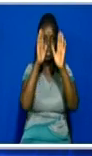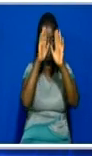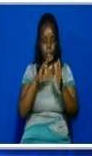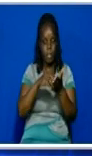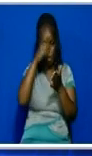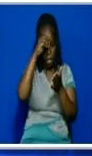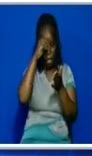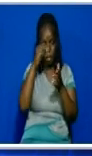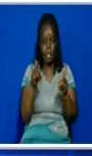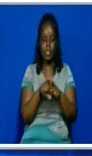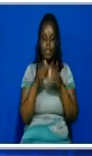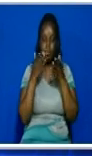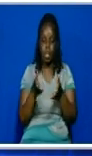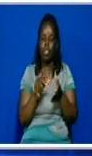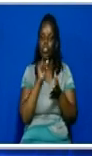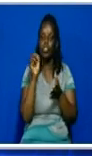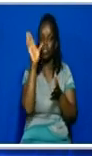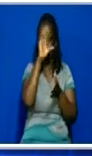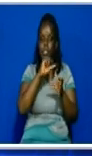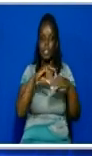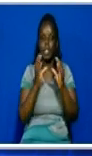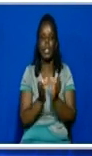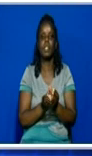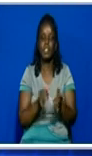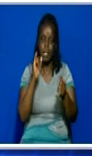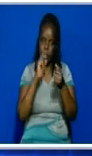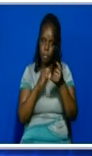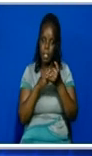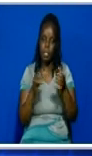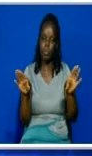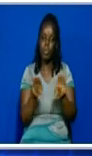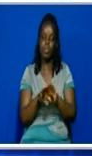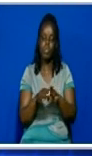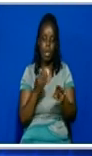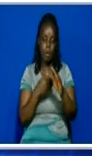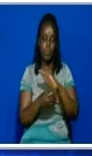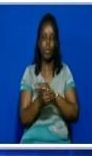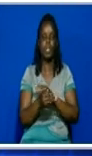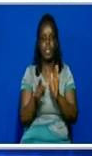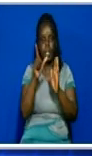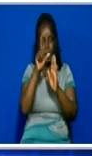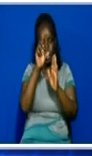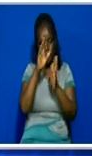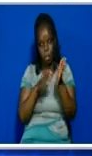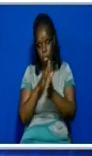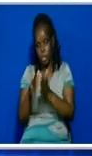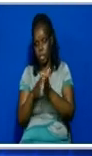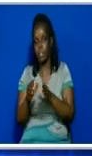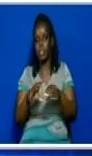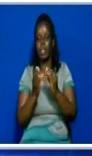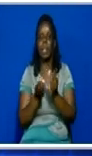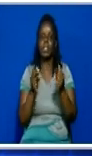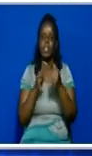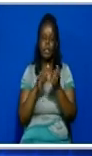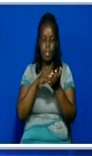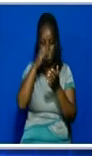so you cannot afford to miss this class. And finally, to close our morning session, we do have the class 7 students coming